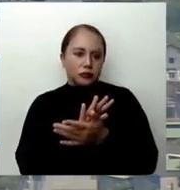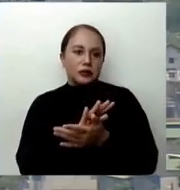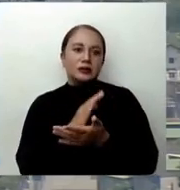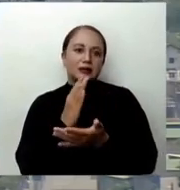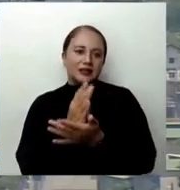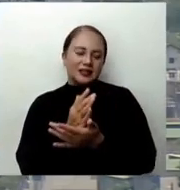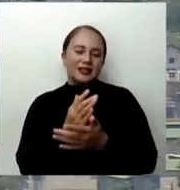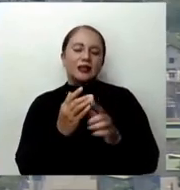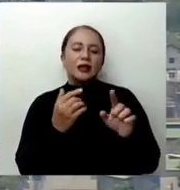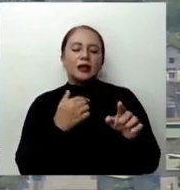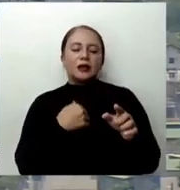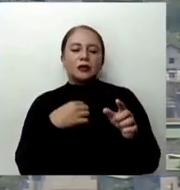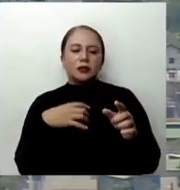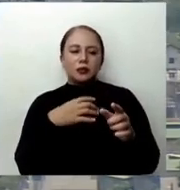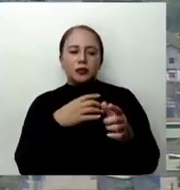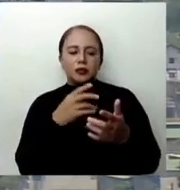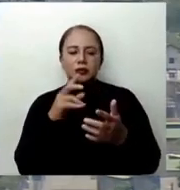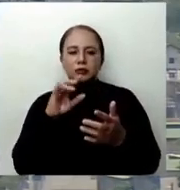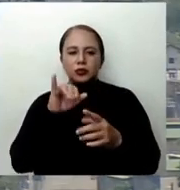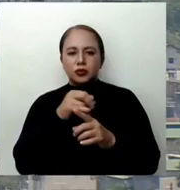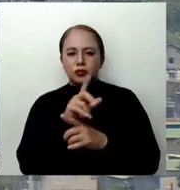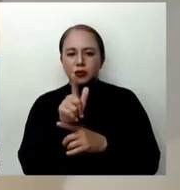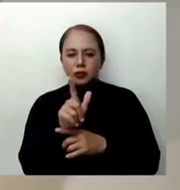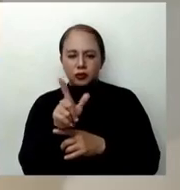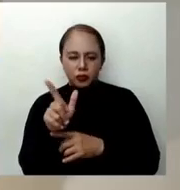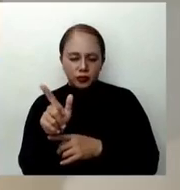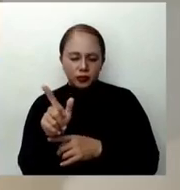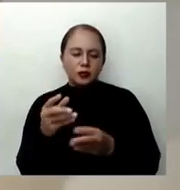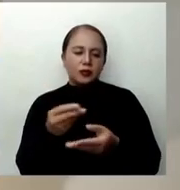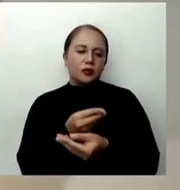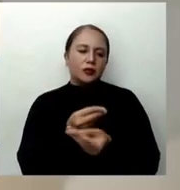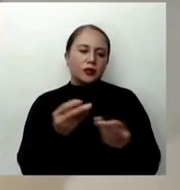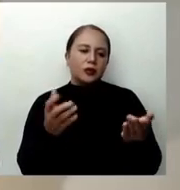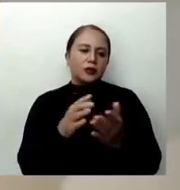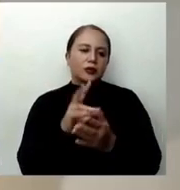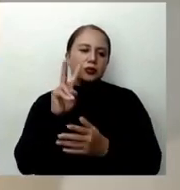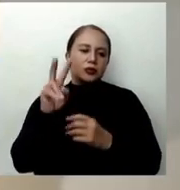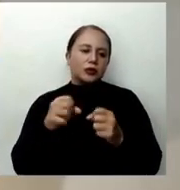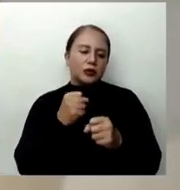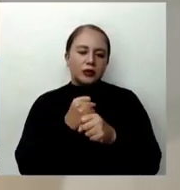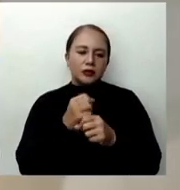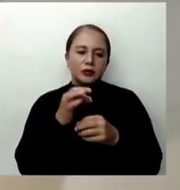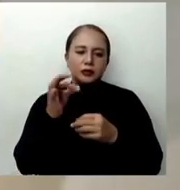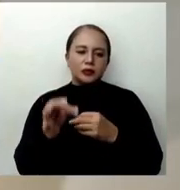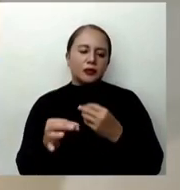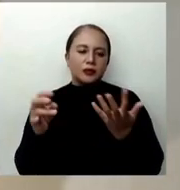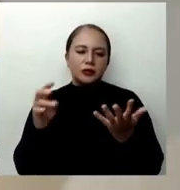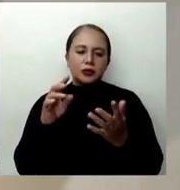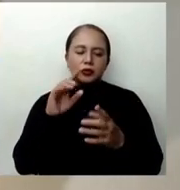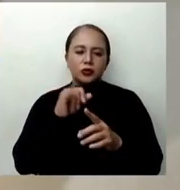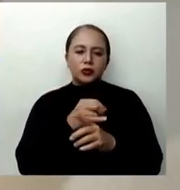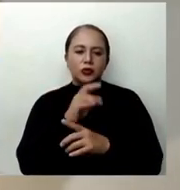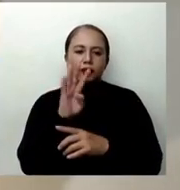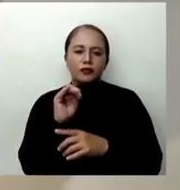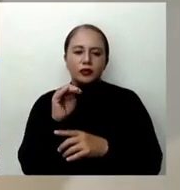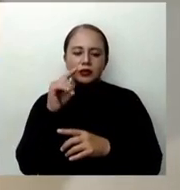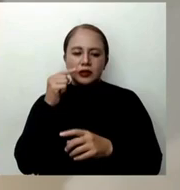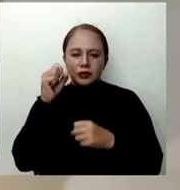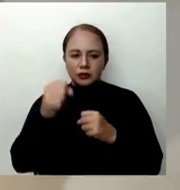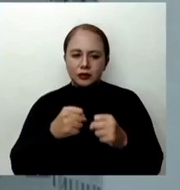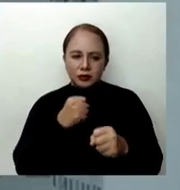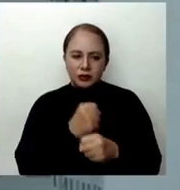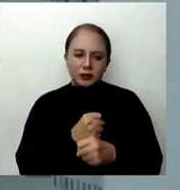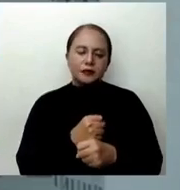amend the law in June 2021 to provide for a two-year extension up to June 14 this year. House Speaker